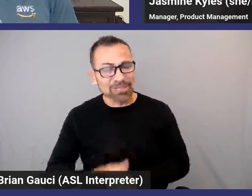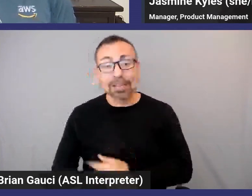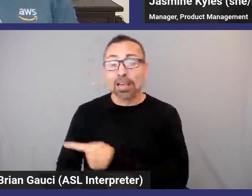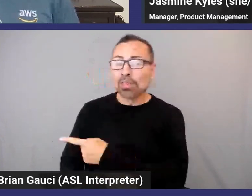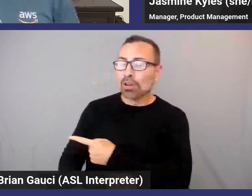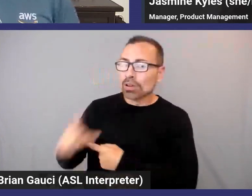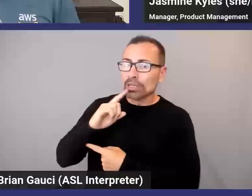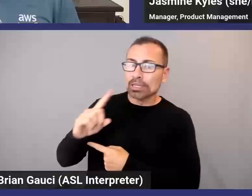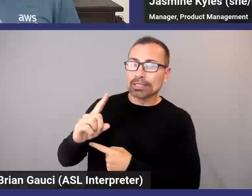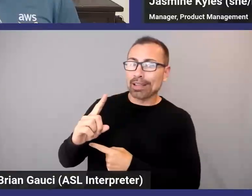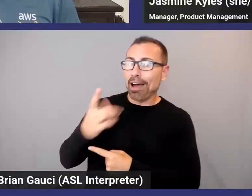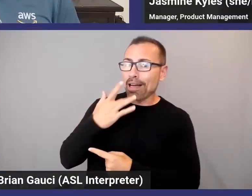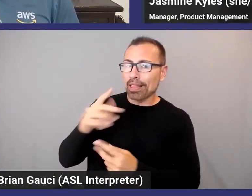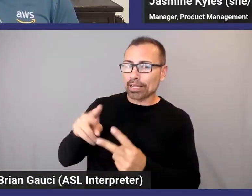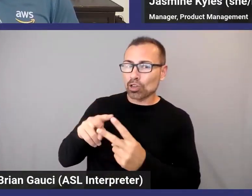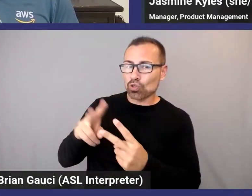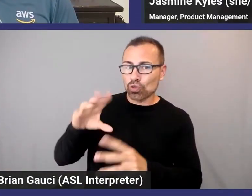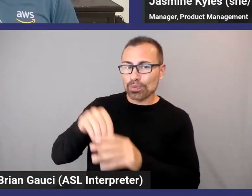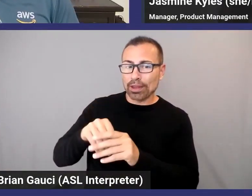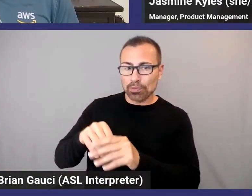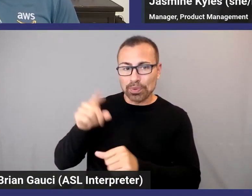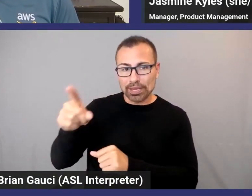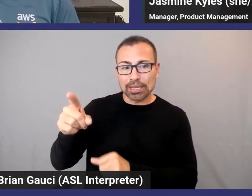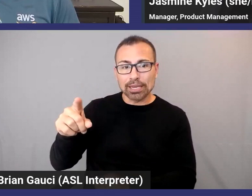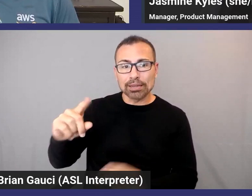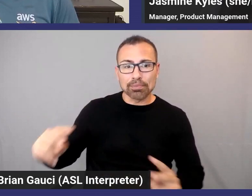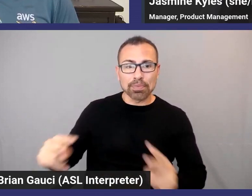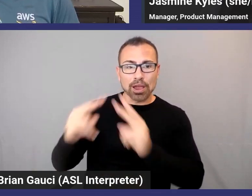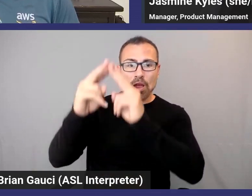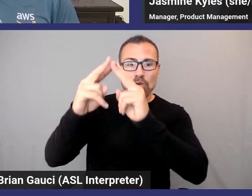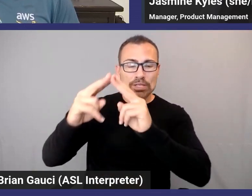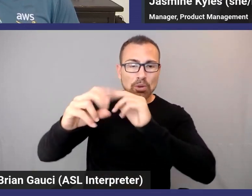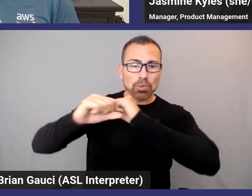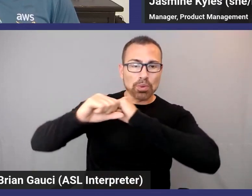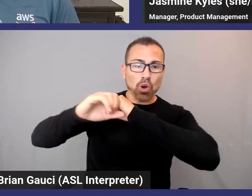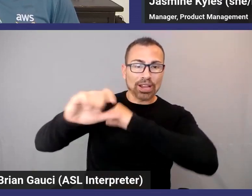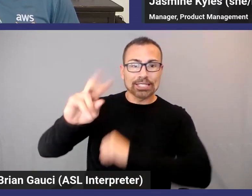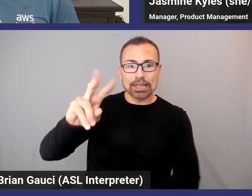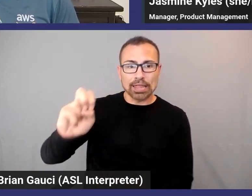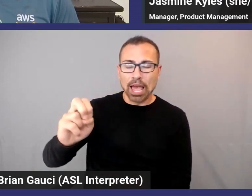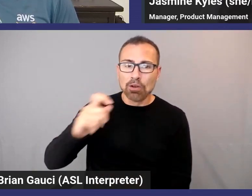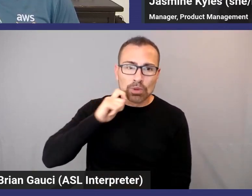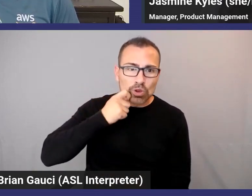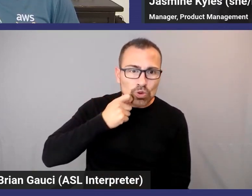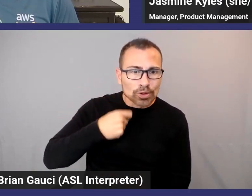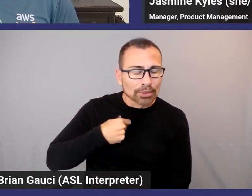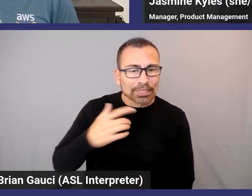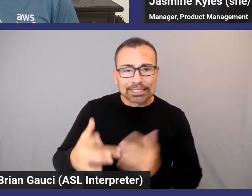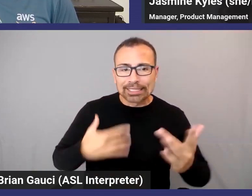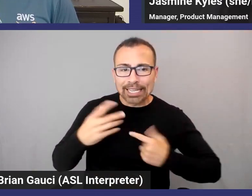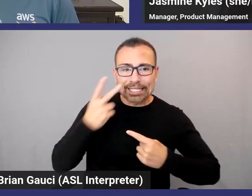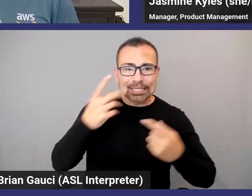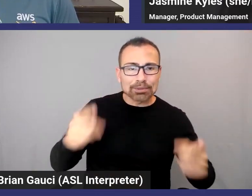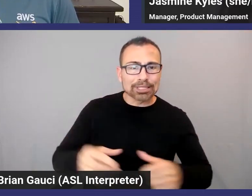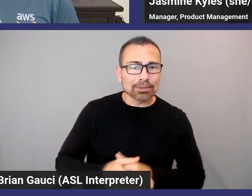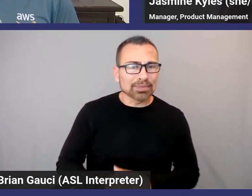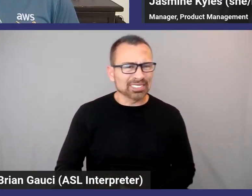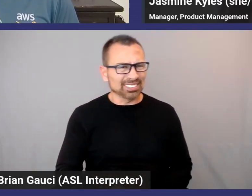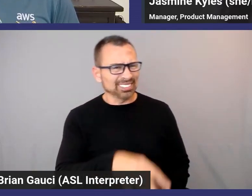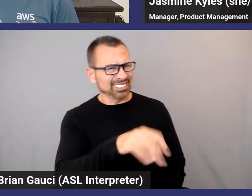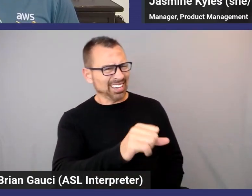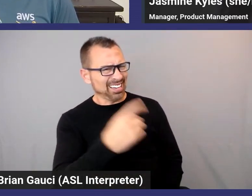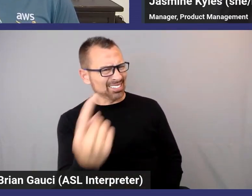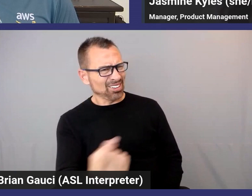broadcasting live all next week from the Paris Summit, which is going to be super cool, man. I can't wait to see what they're going to bring us. Oh, yeah. It's always fun and